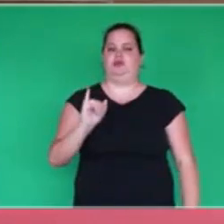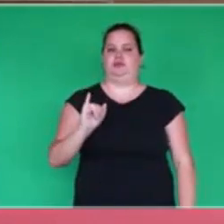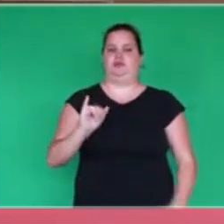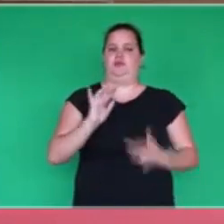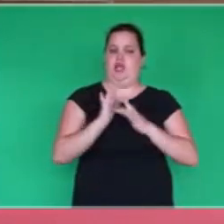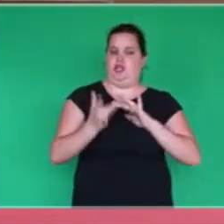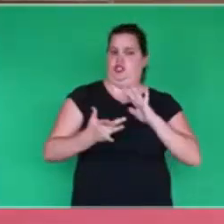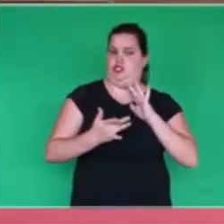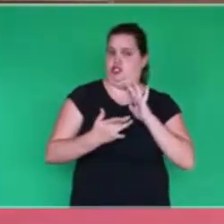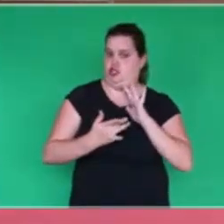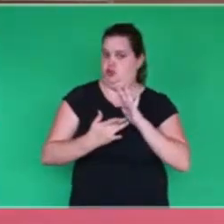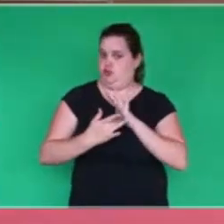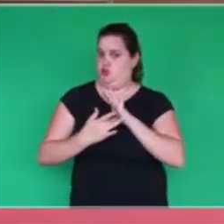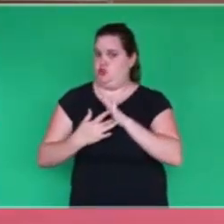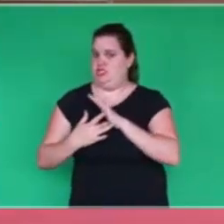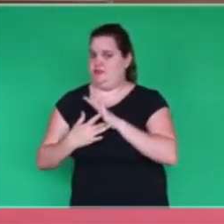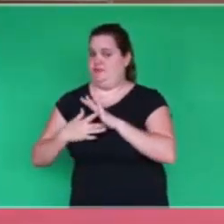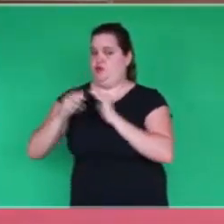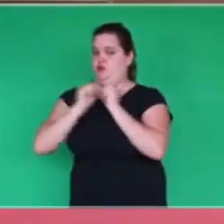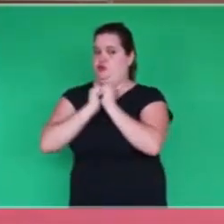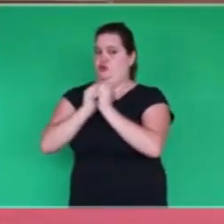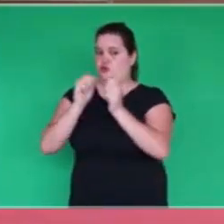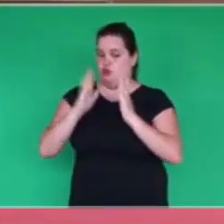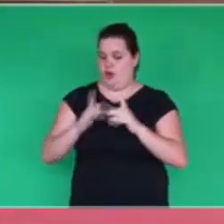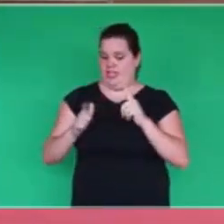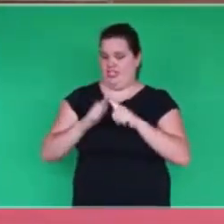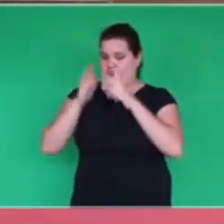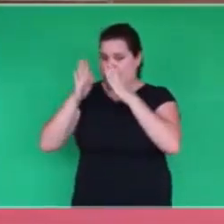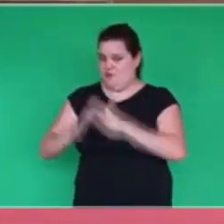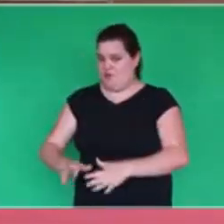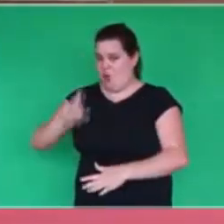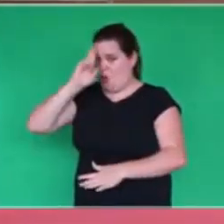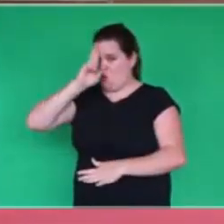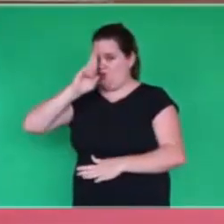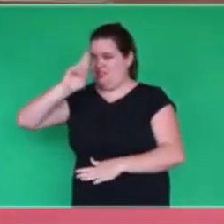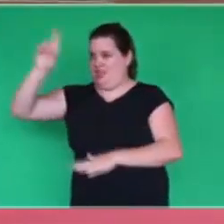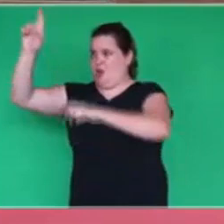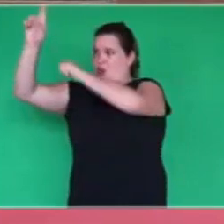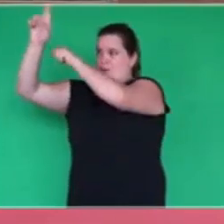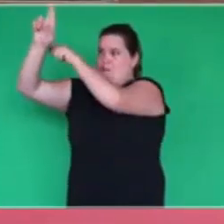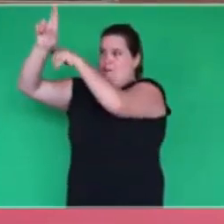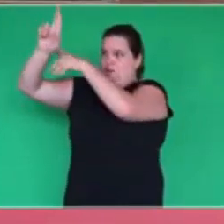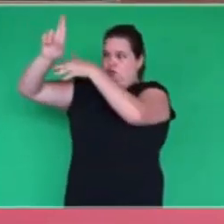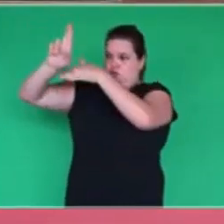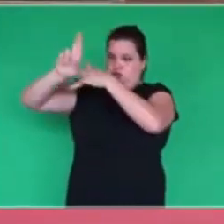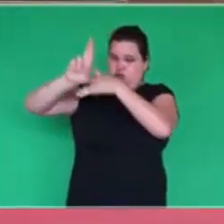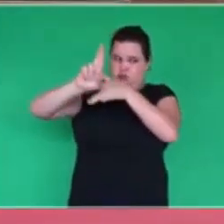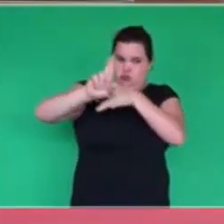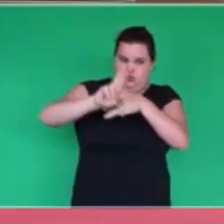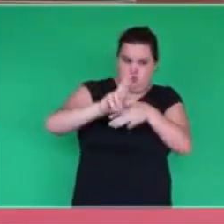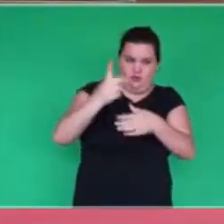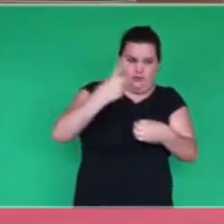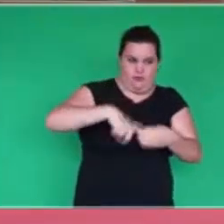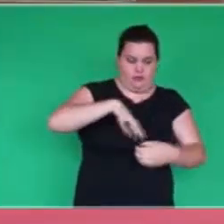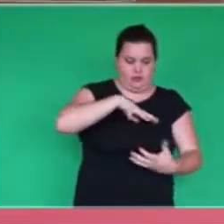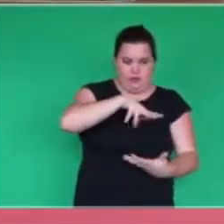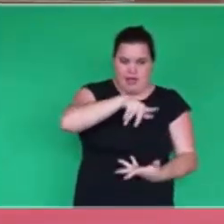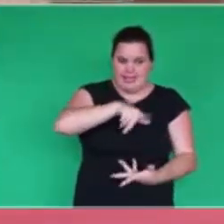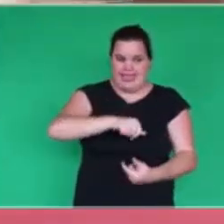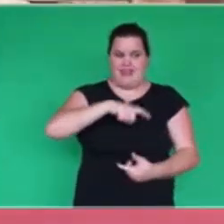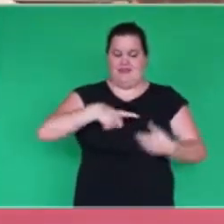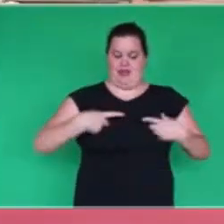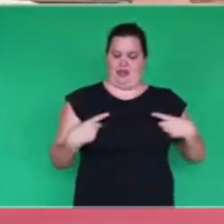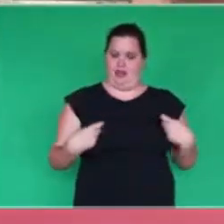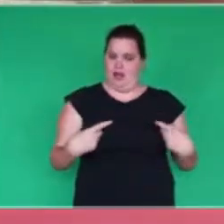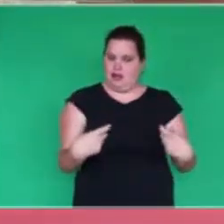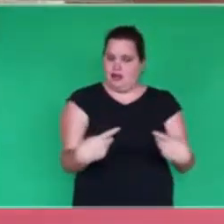come. But for him to come, he needs to be the winner of this battle. This battle is seen in the book of